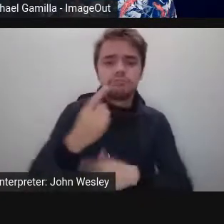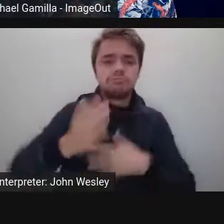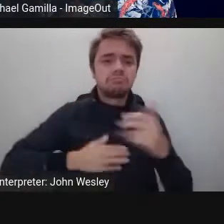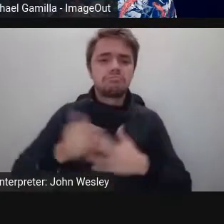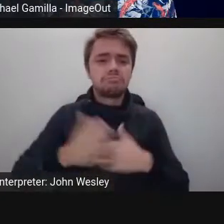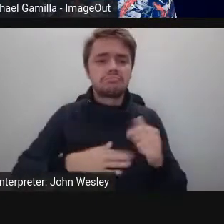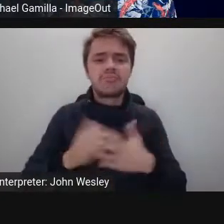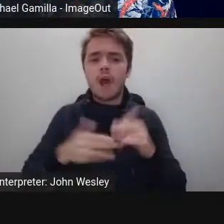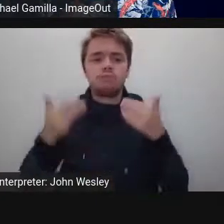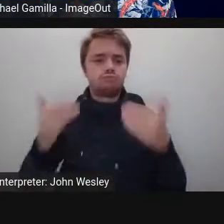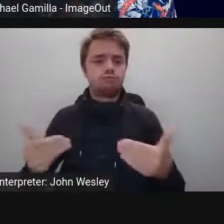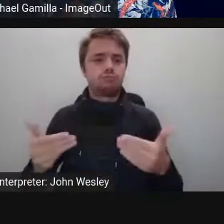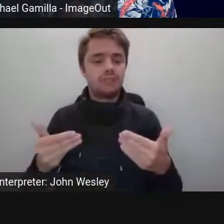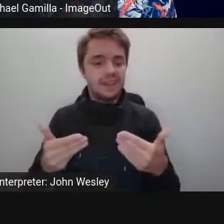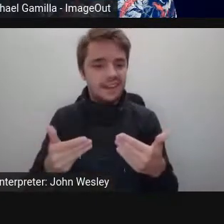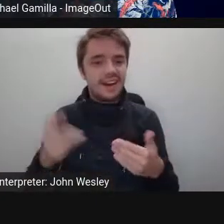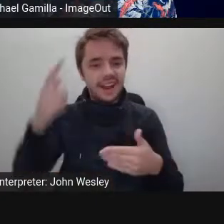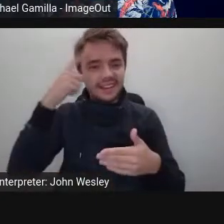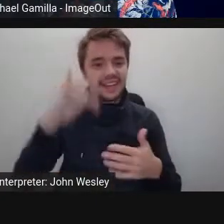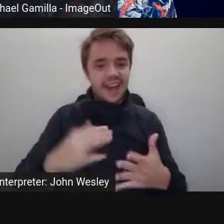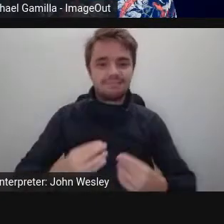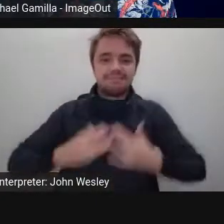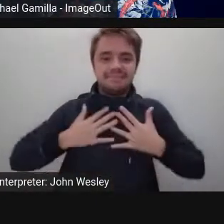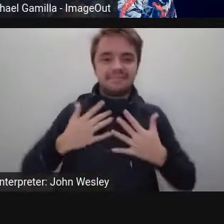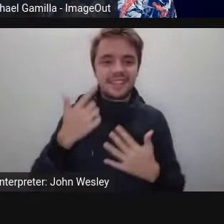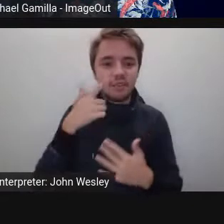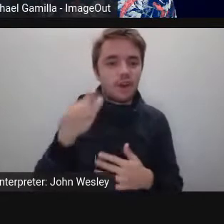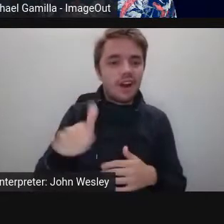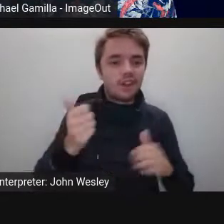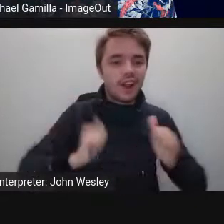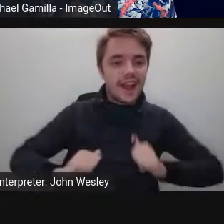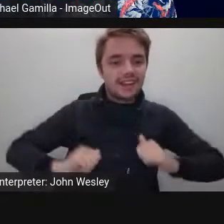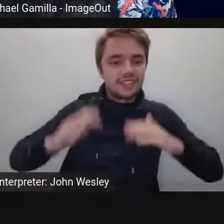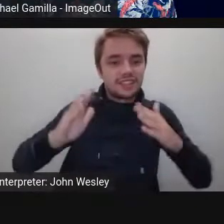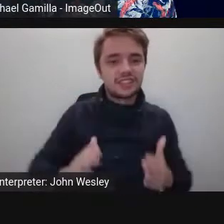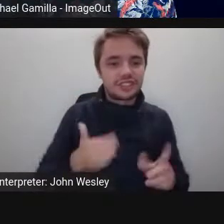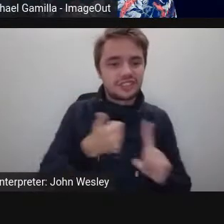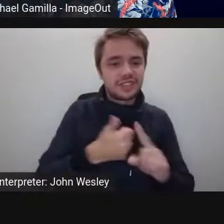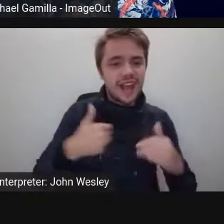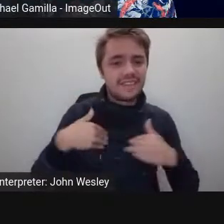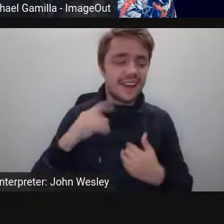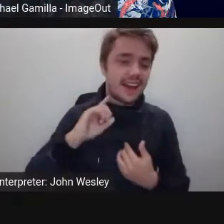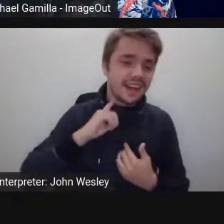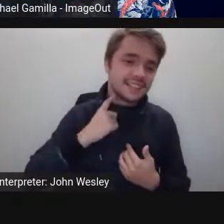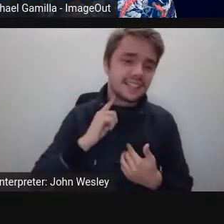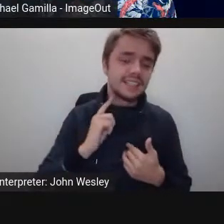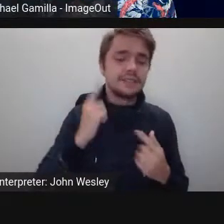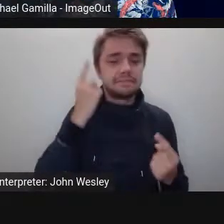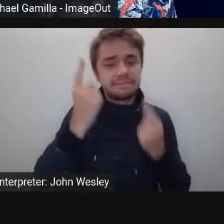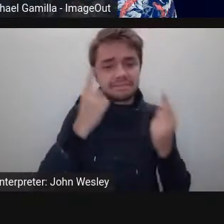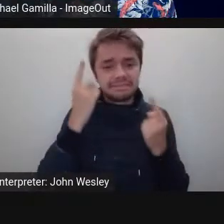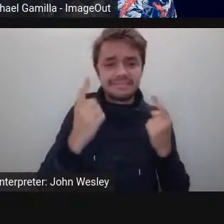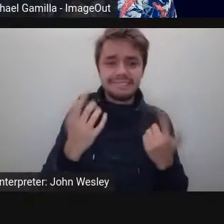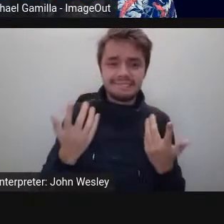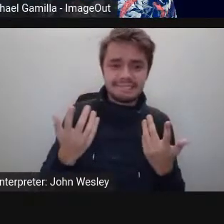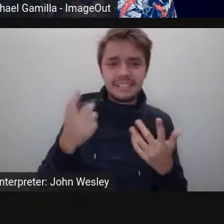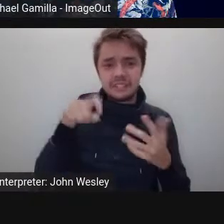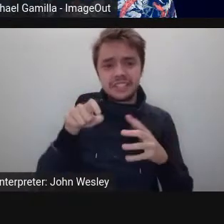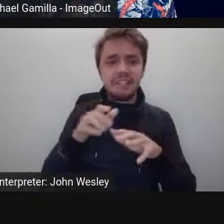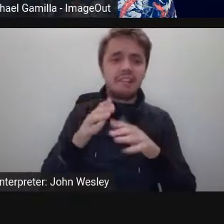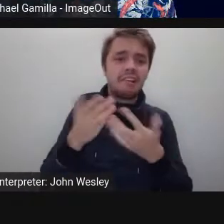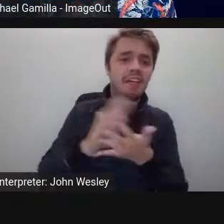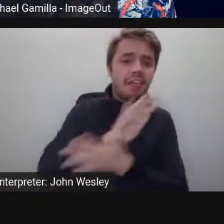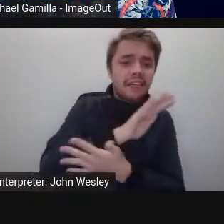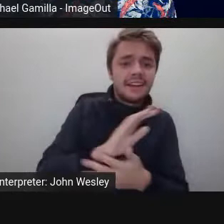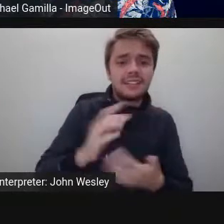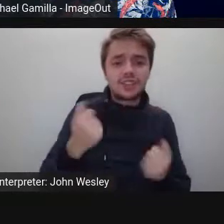other actors who also might have accents, who might also be, you know, wondering about if they have to sound more American. I think that with this